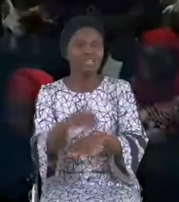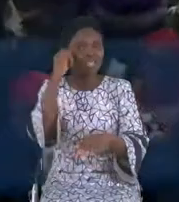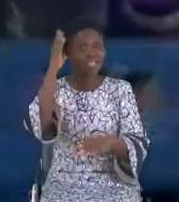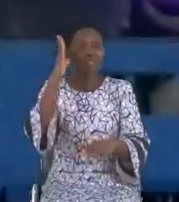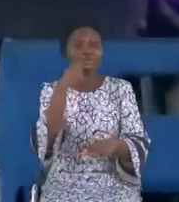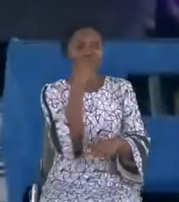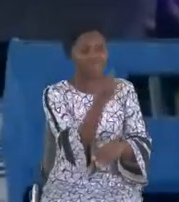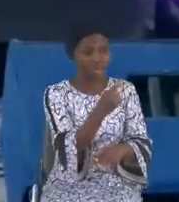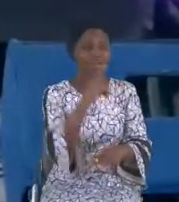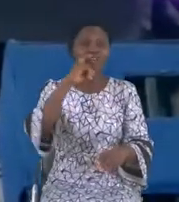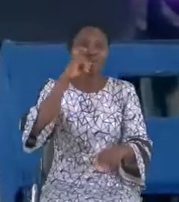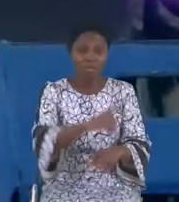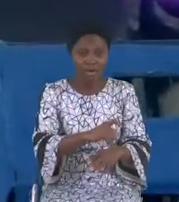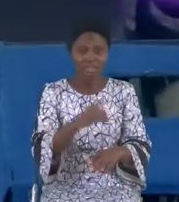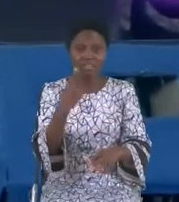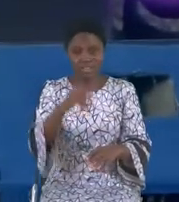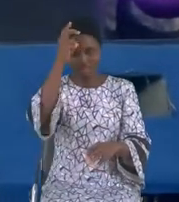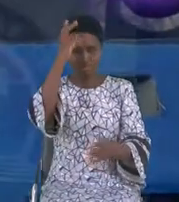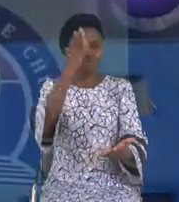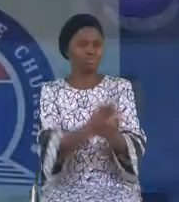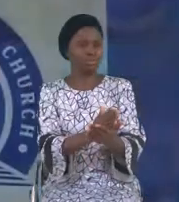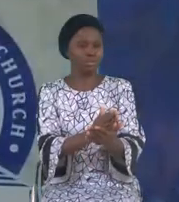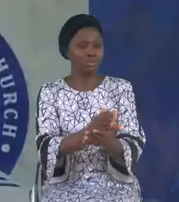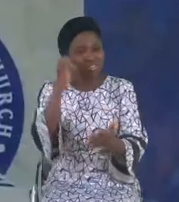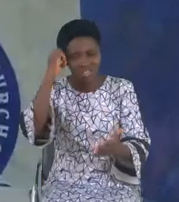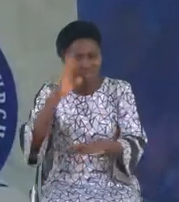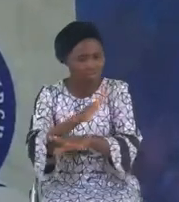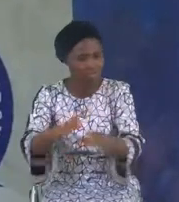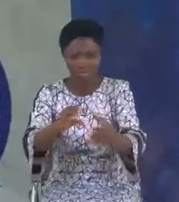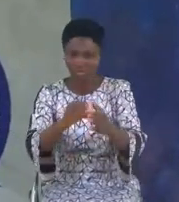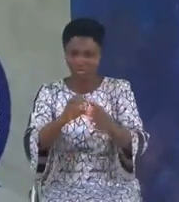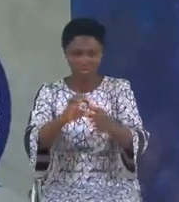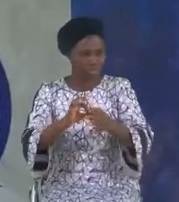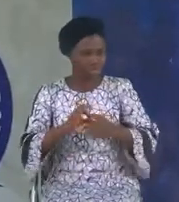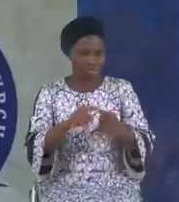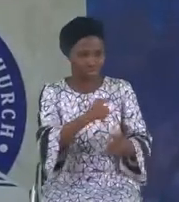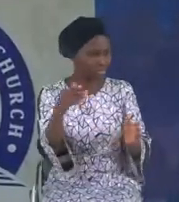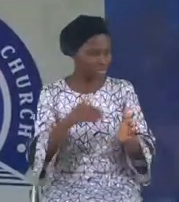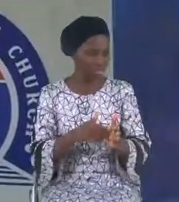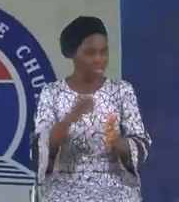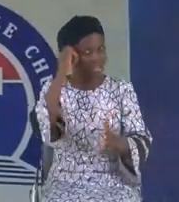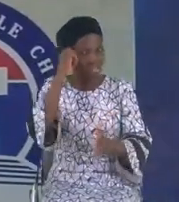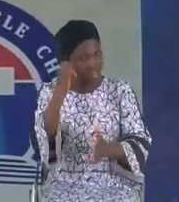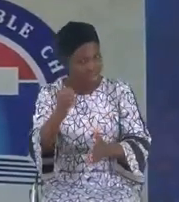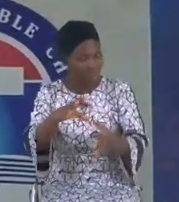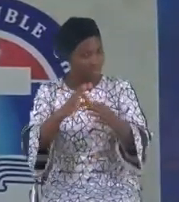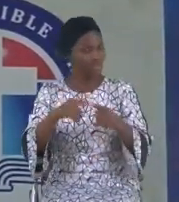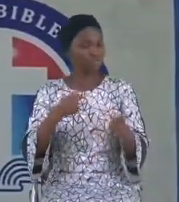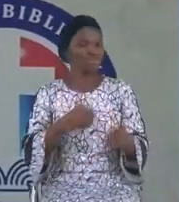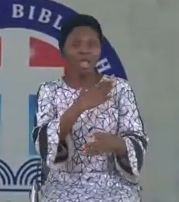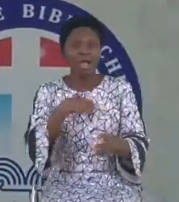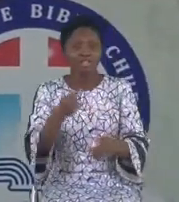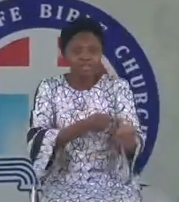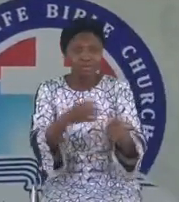stop it doesn't belong to you anymore it belongs to me and the control of your life will be in the